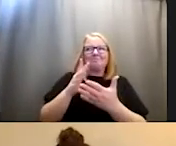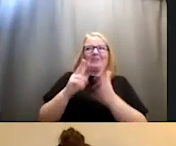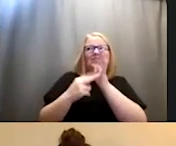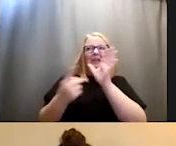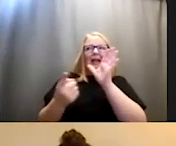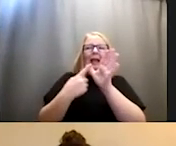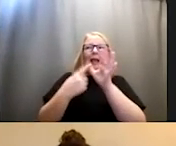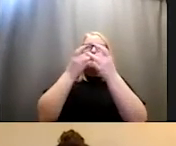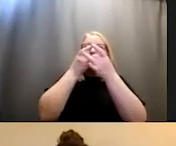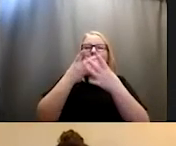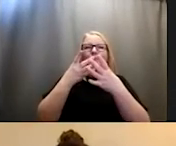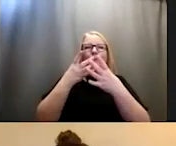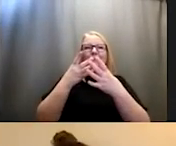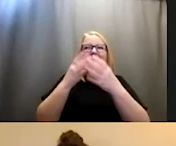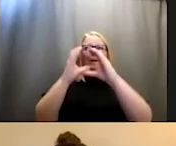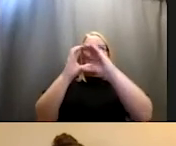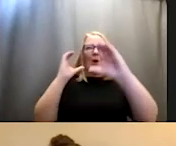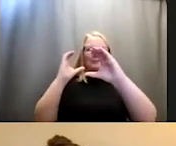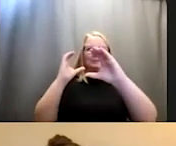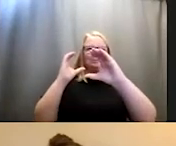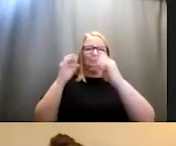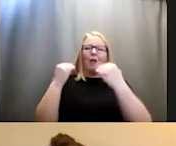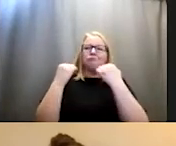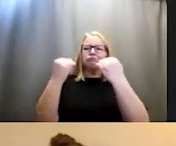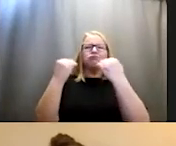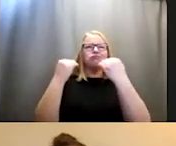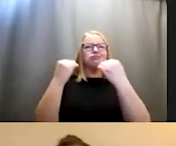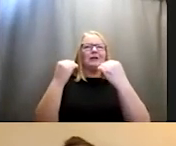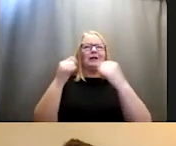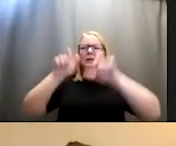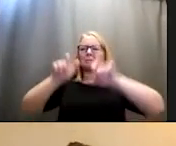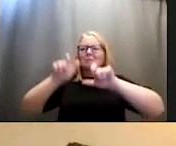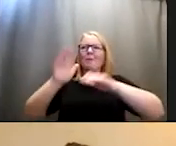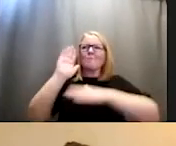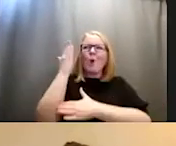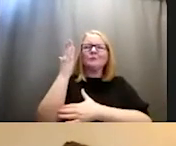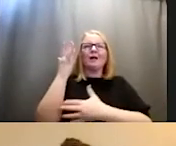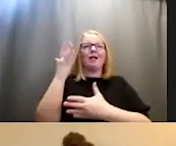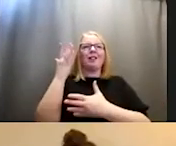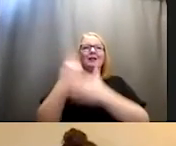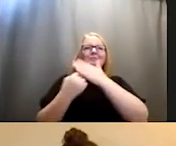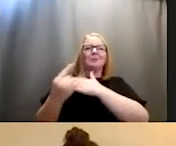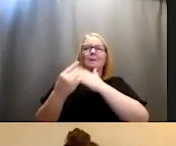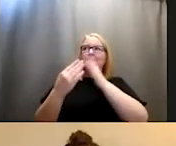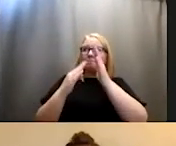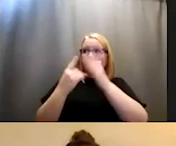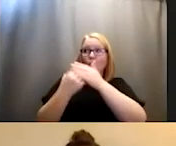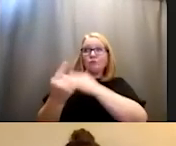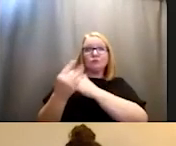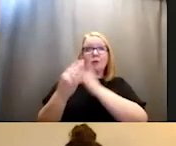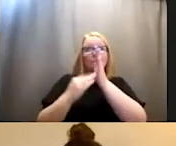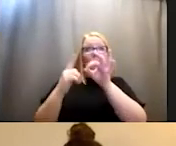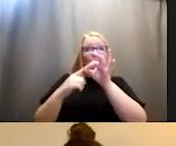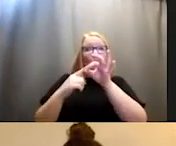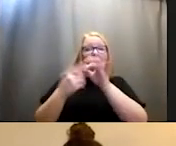beauty bus, which drove a series of dancers and all of our models, our original Mary Quant models, around London